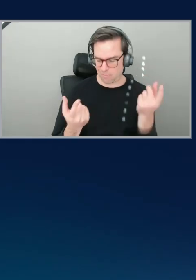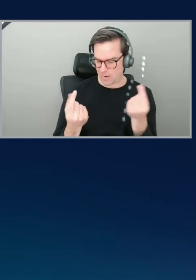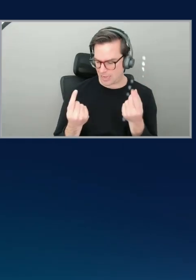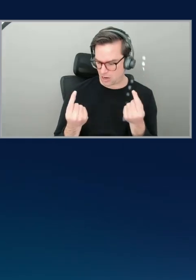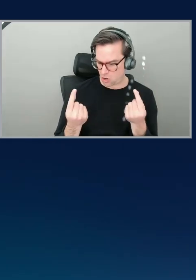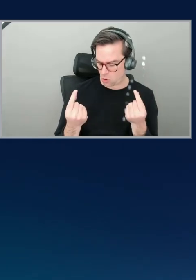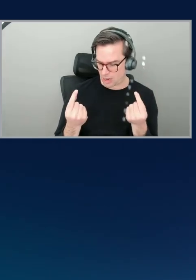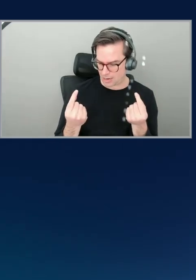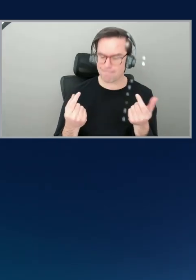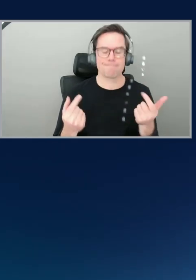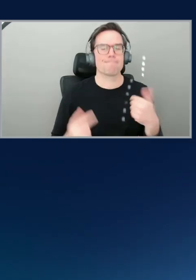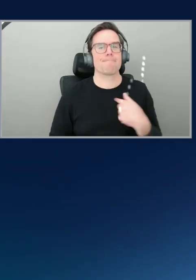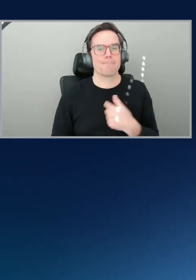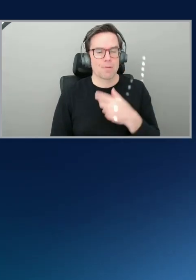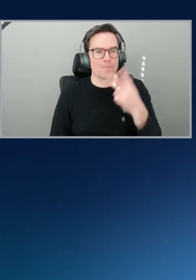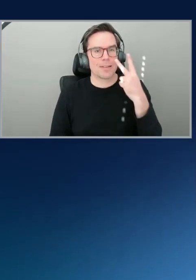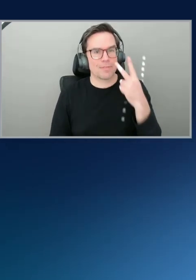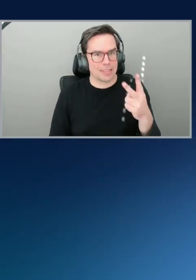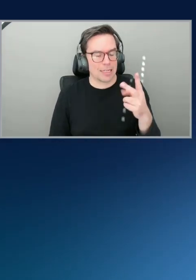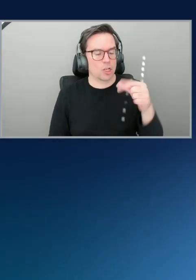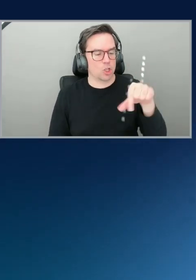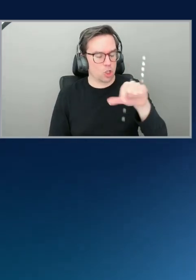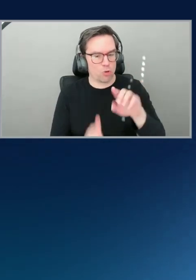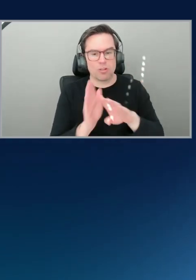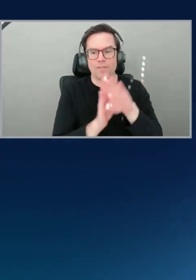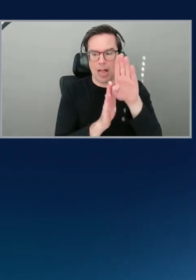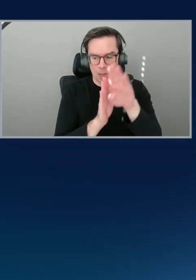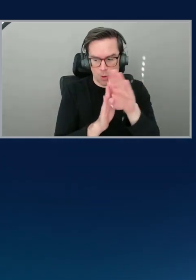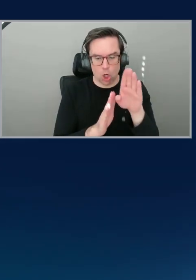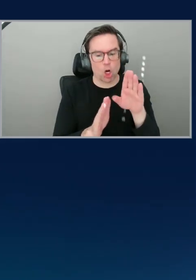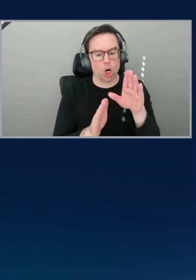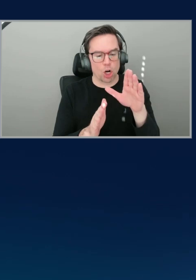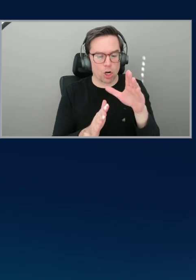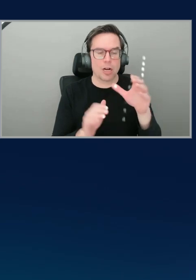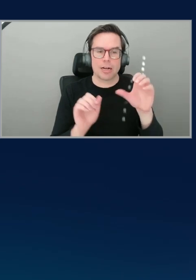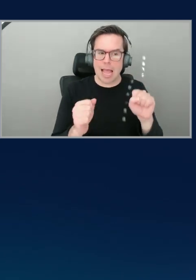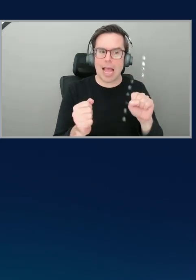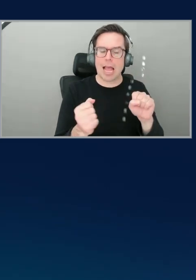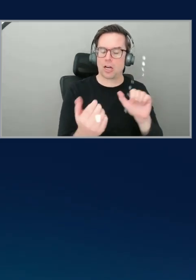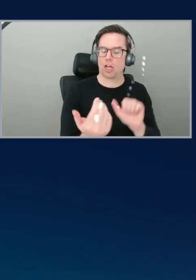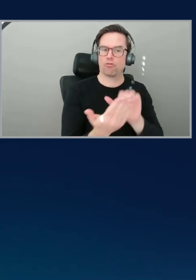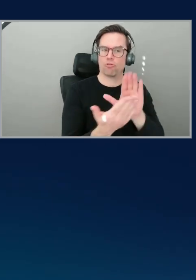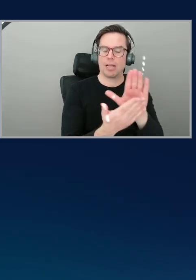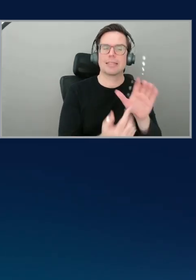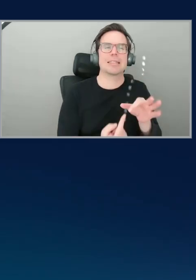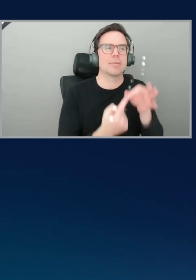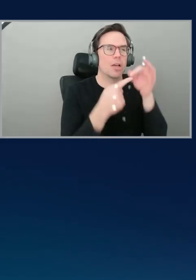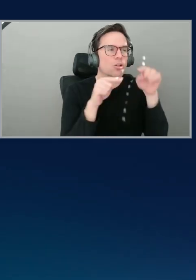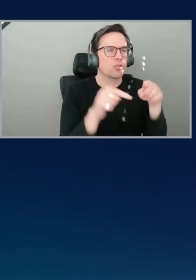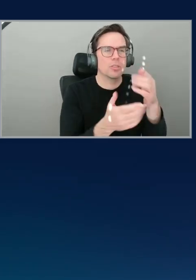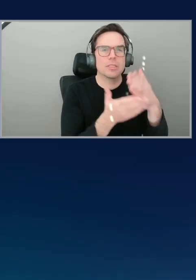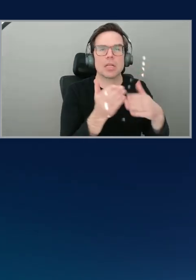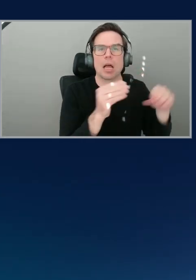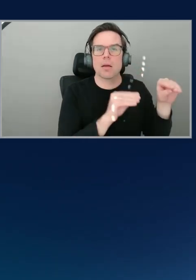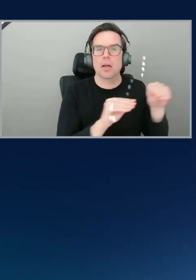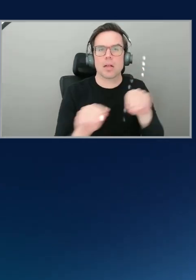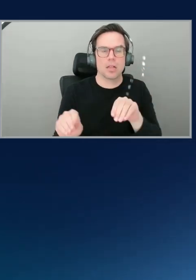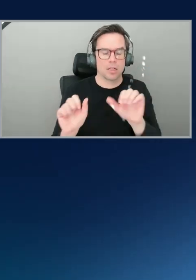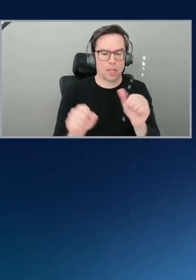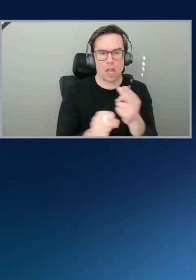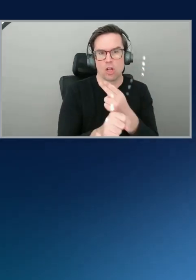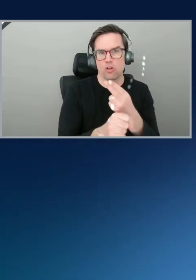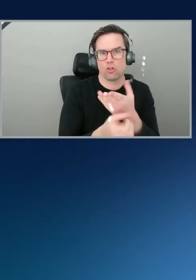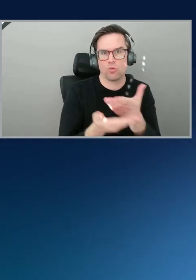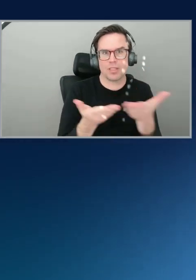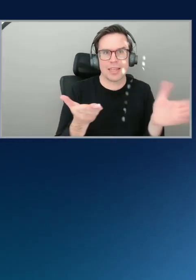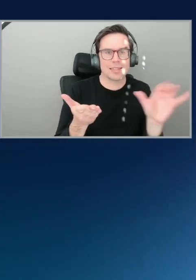right, with QDeveloper that I think can address some of, especially when you're going through this migration. You can use tools like the explain functionality